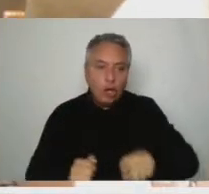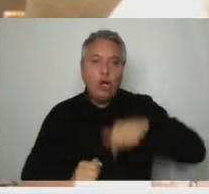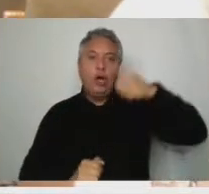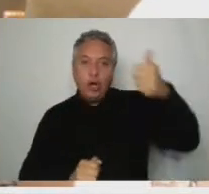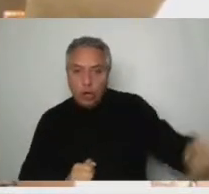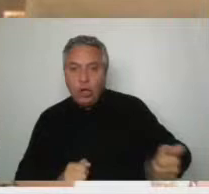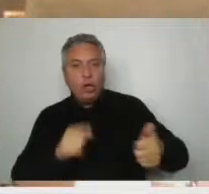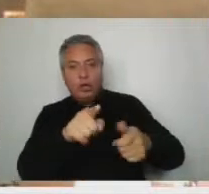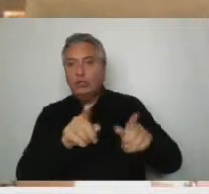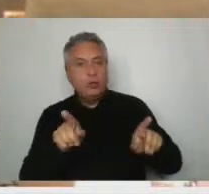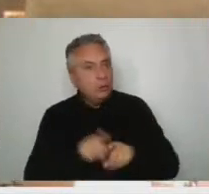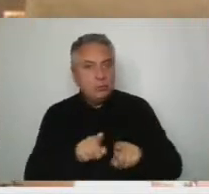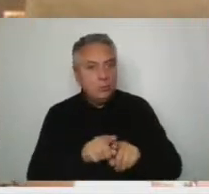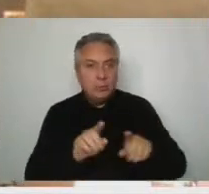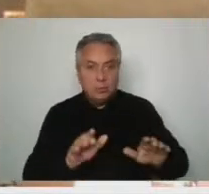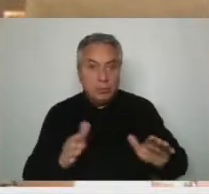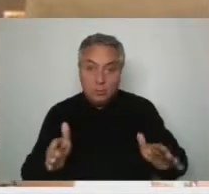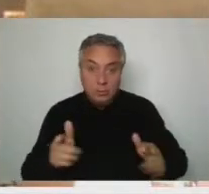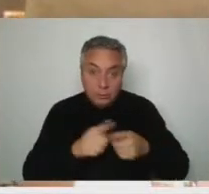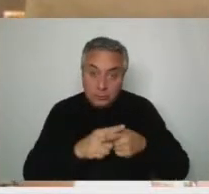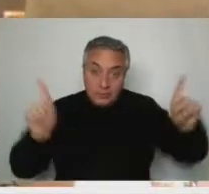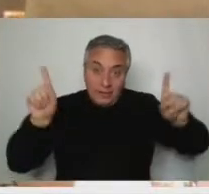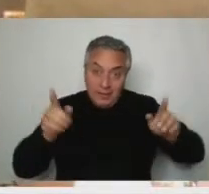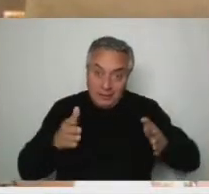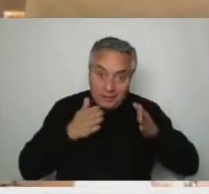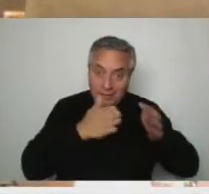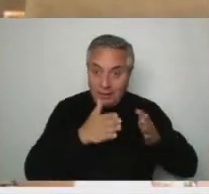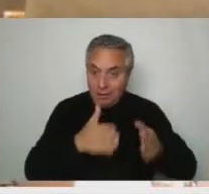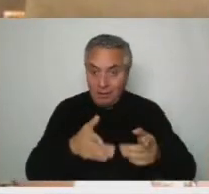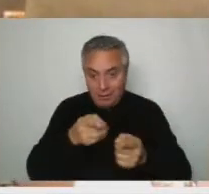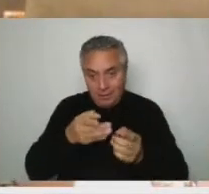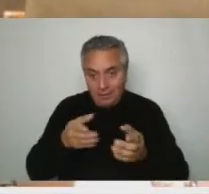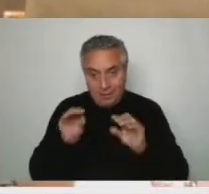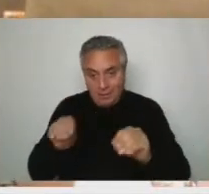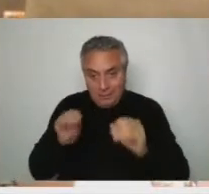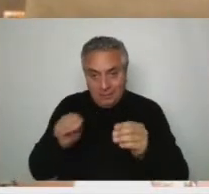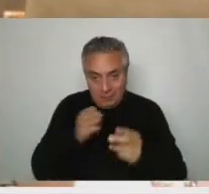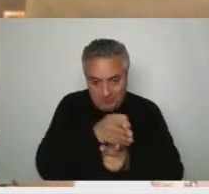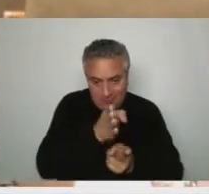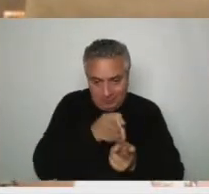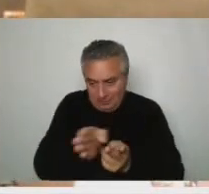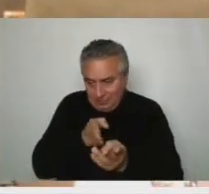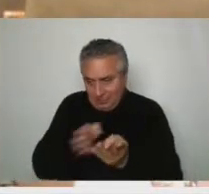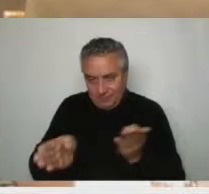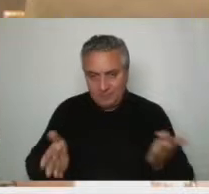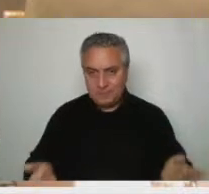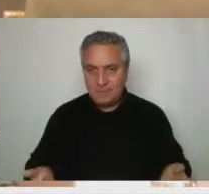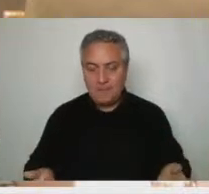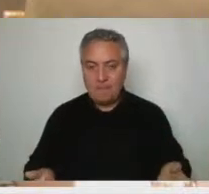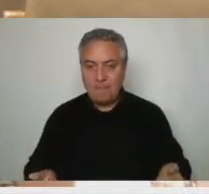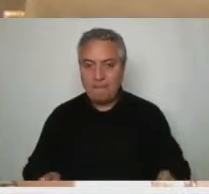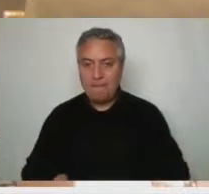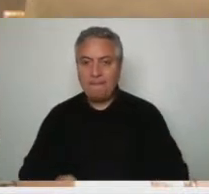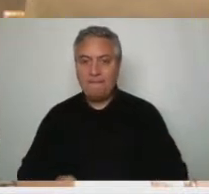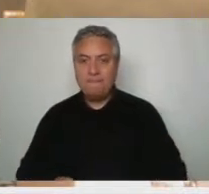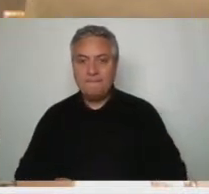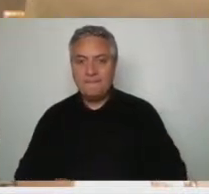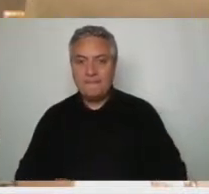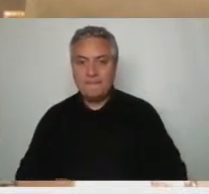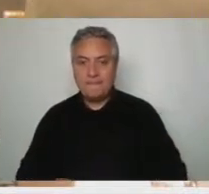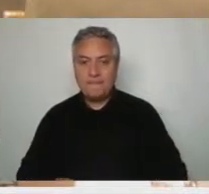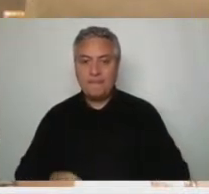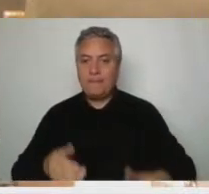work-related curricula or a more universal curricula. So it really depends the actual subject matter